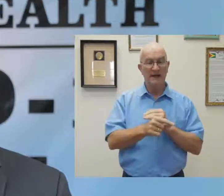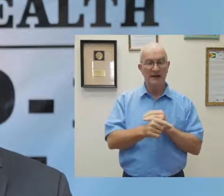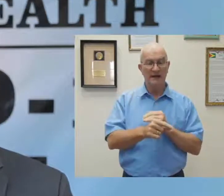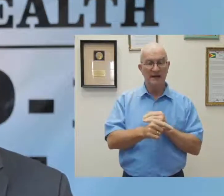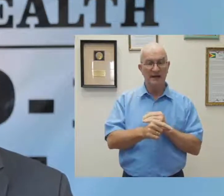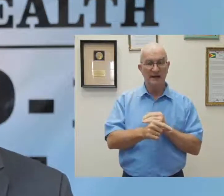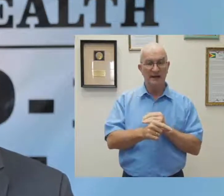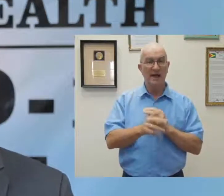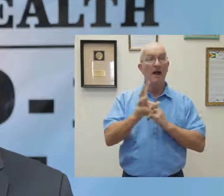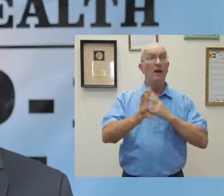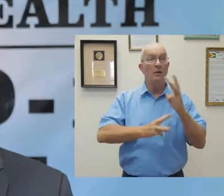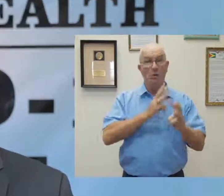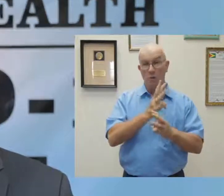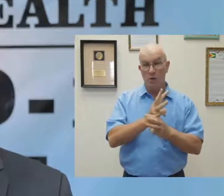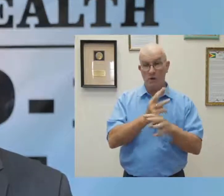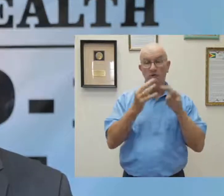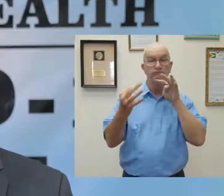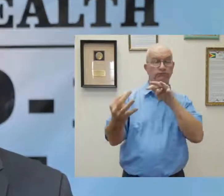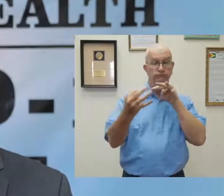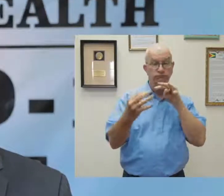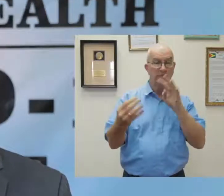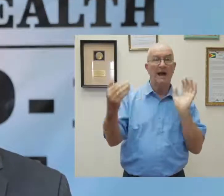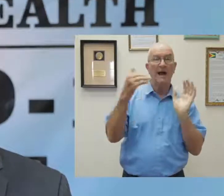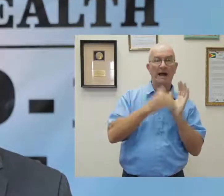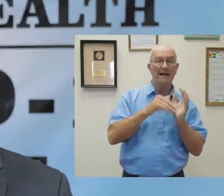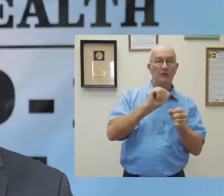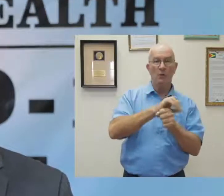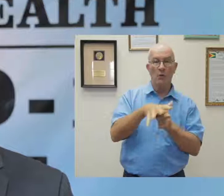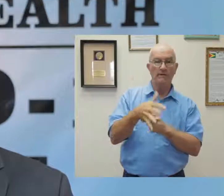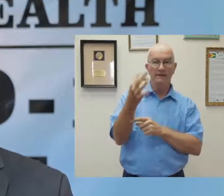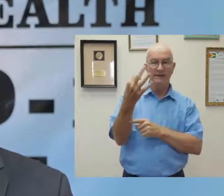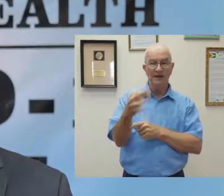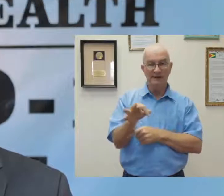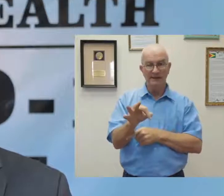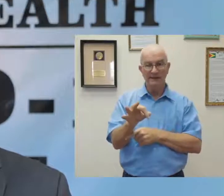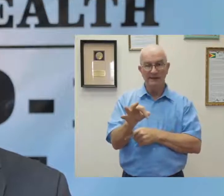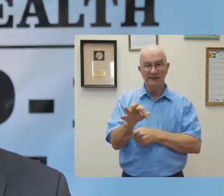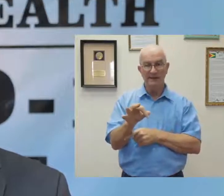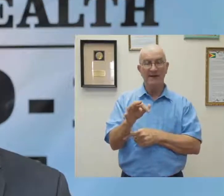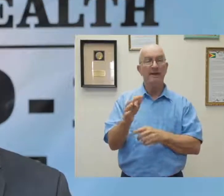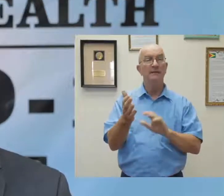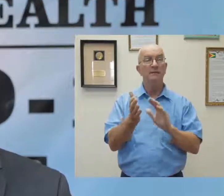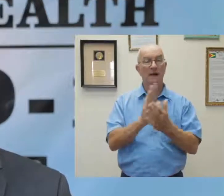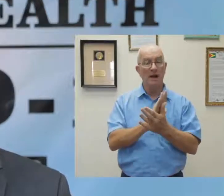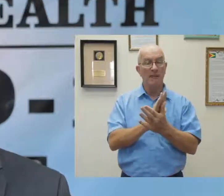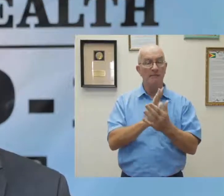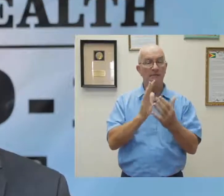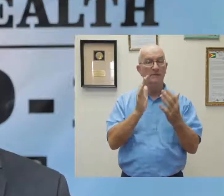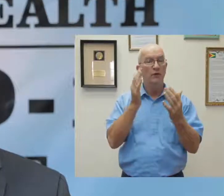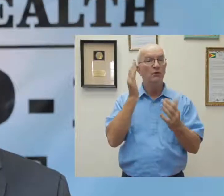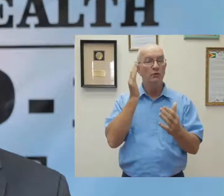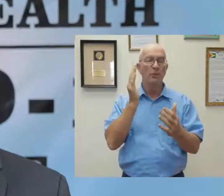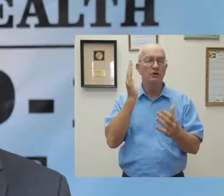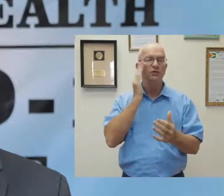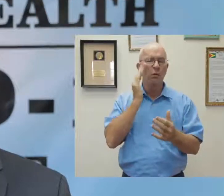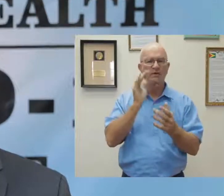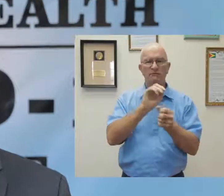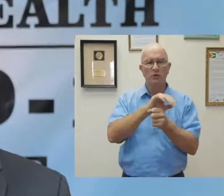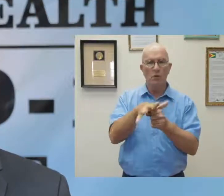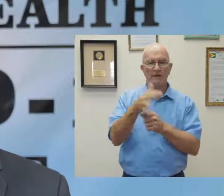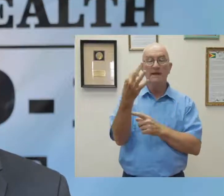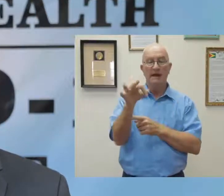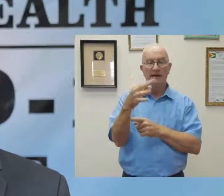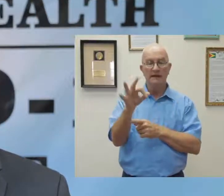continues to fight against the novel coronavirus 2019, which has now become commonly known as COVID-19, Guyana is